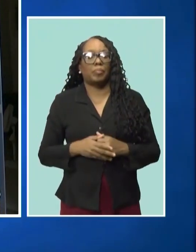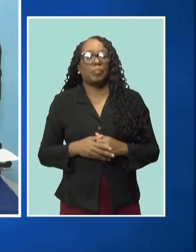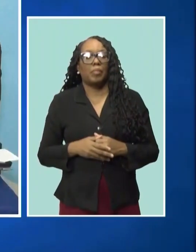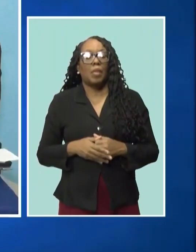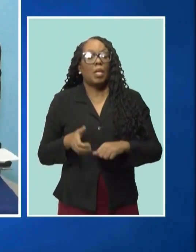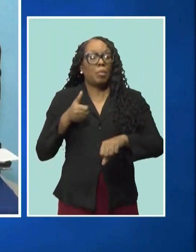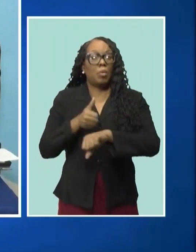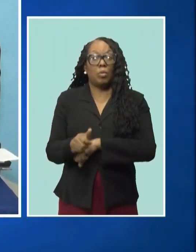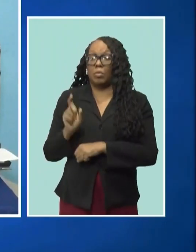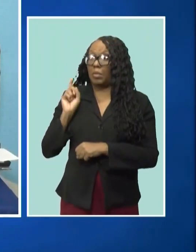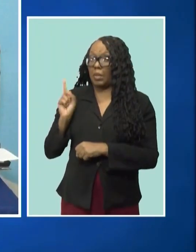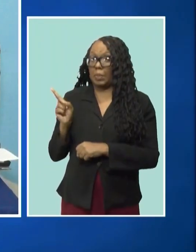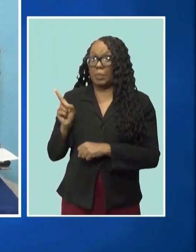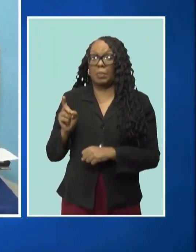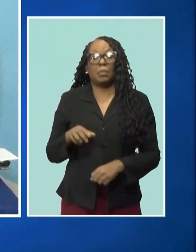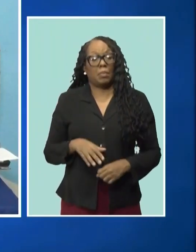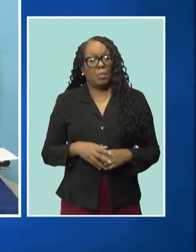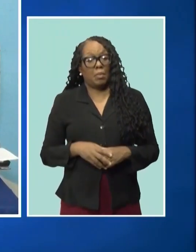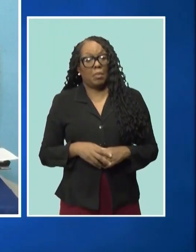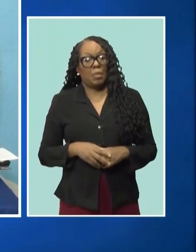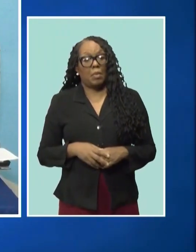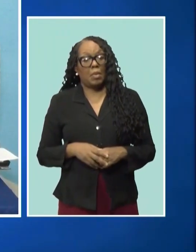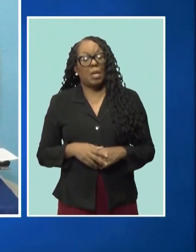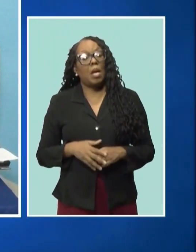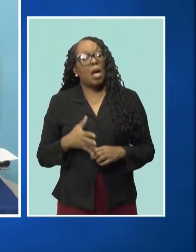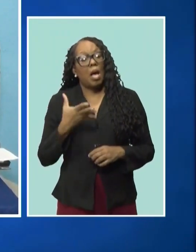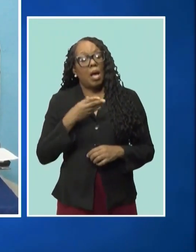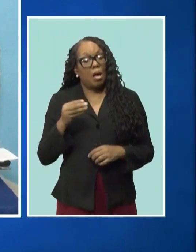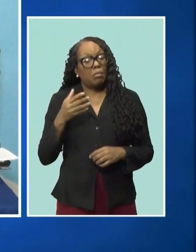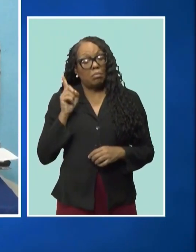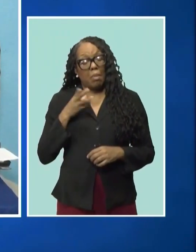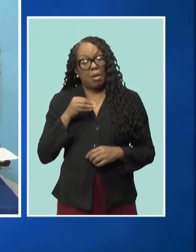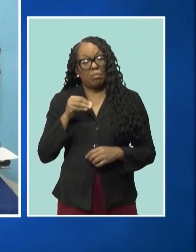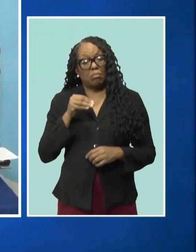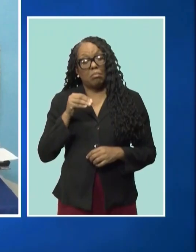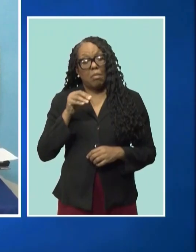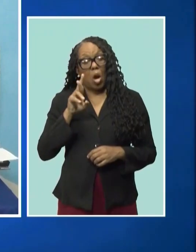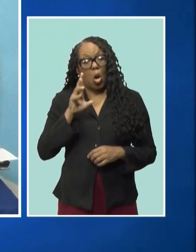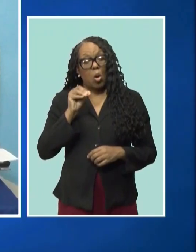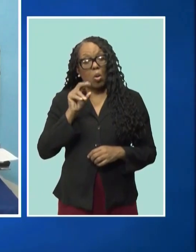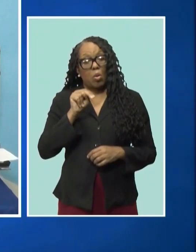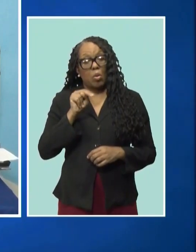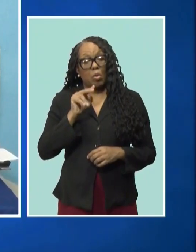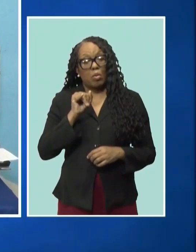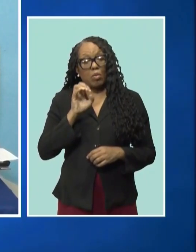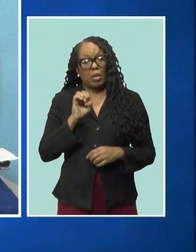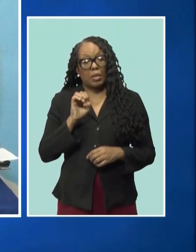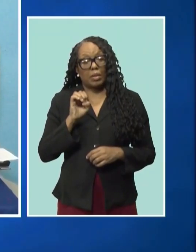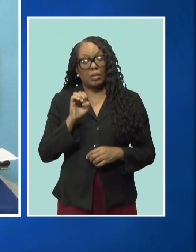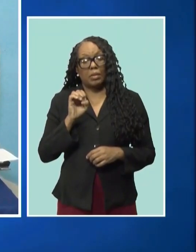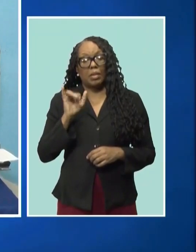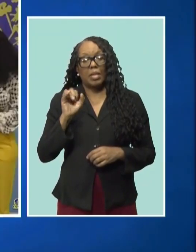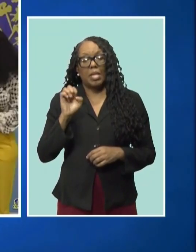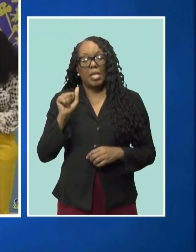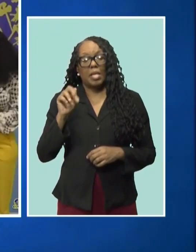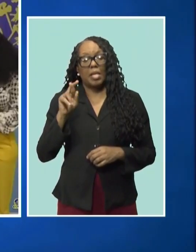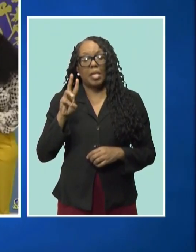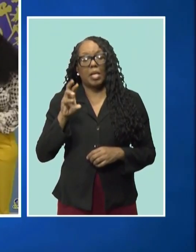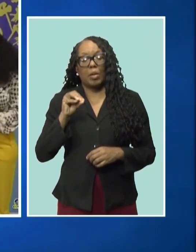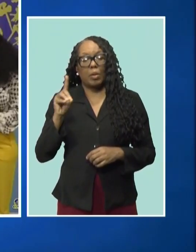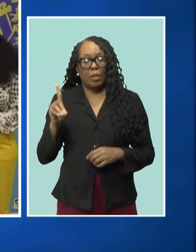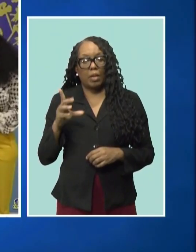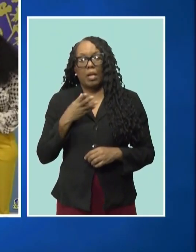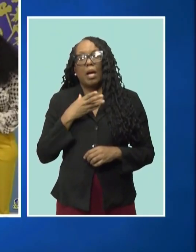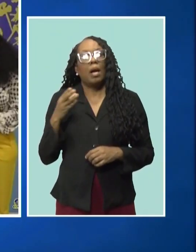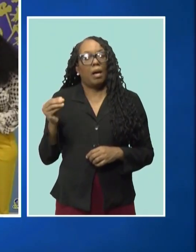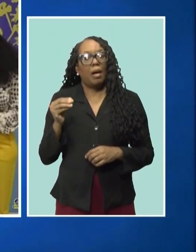Blackett and President and party leader Dr. Ronnie Yearwood of refusing to accept the section of the party's constitution which establishes